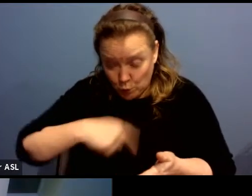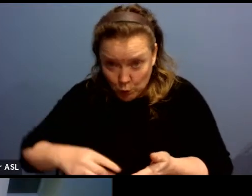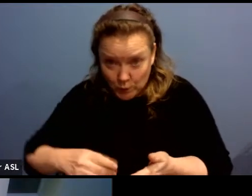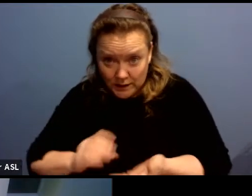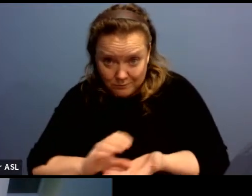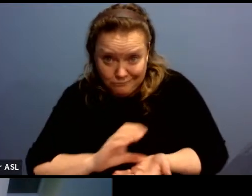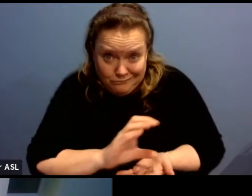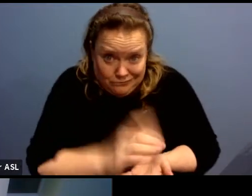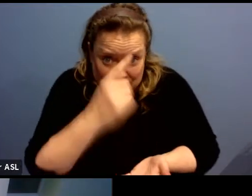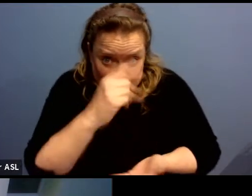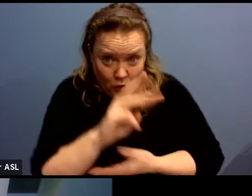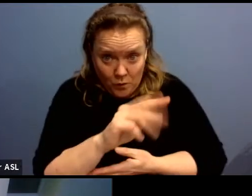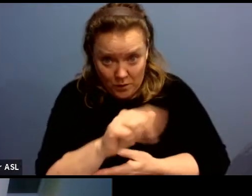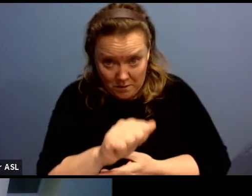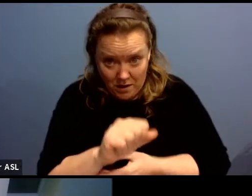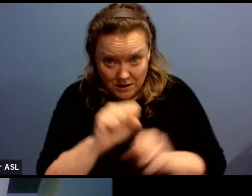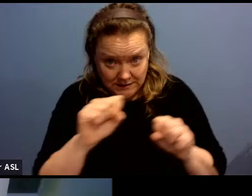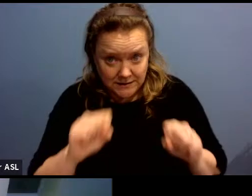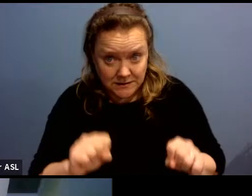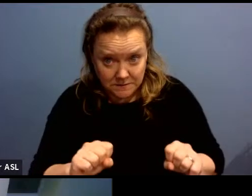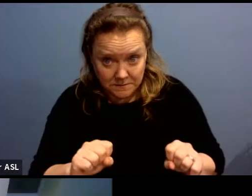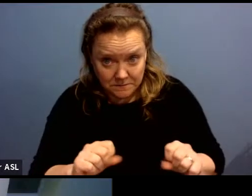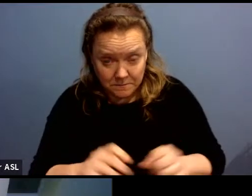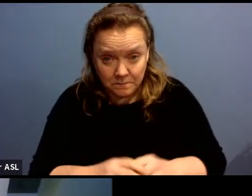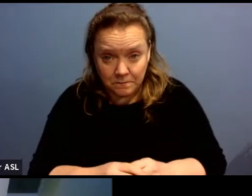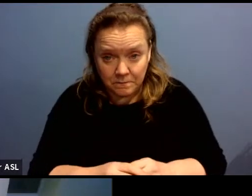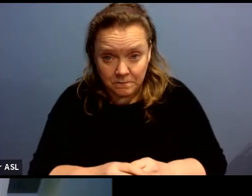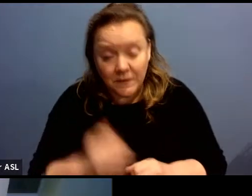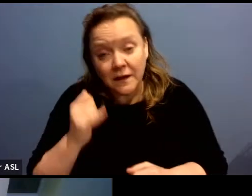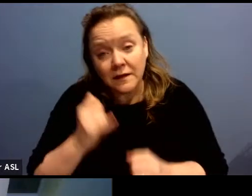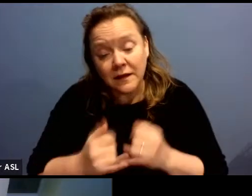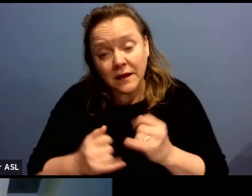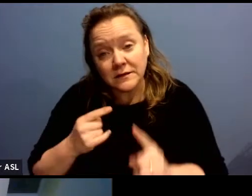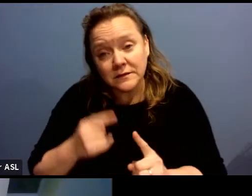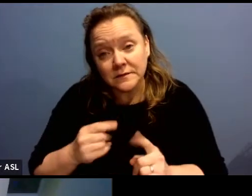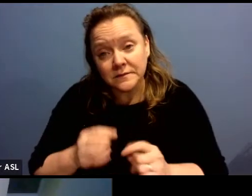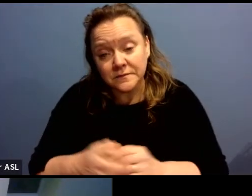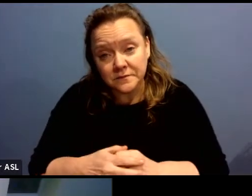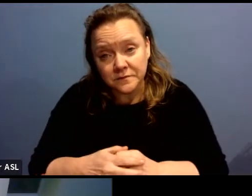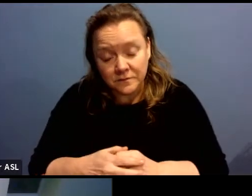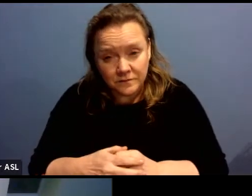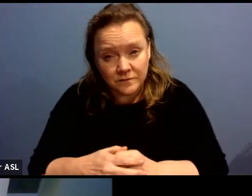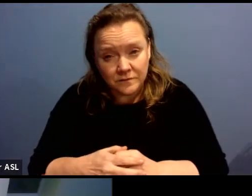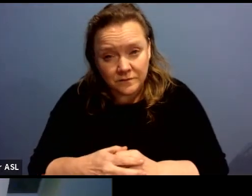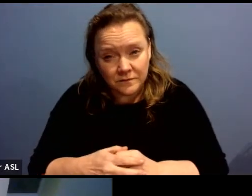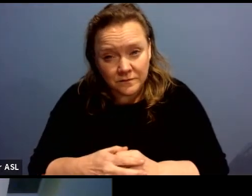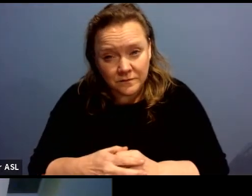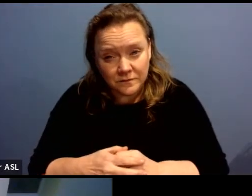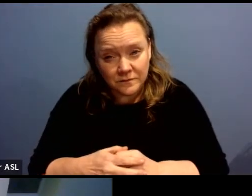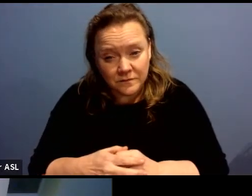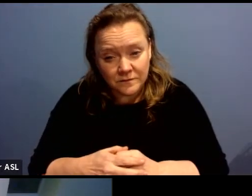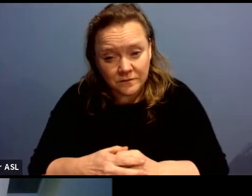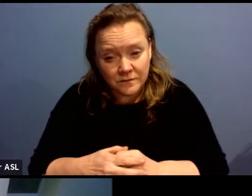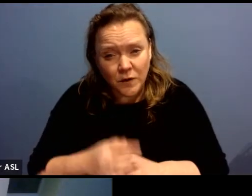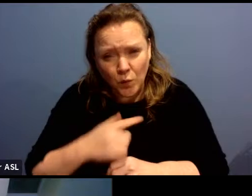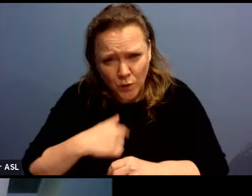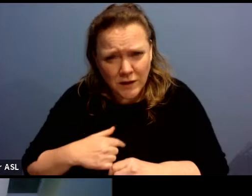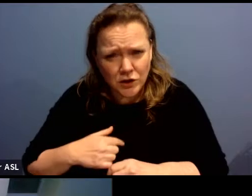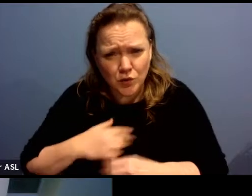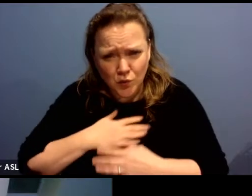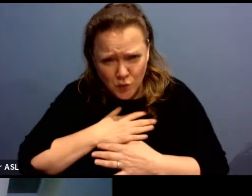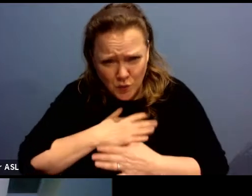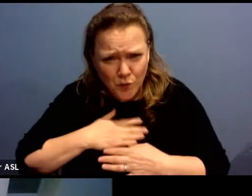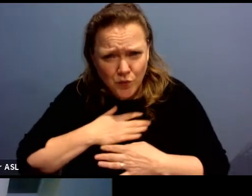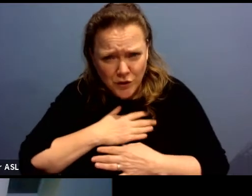the entire Ramada system. Finally, I want to say that we all appreciate the CARES Act funding that was distributed